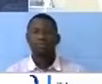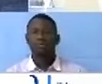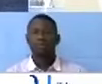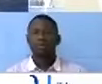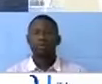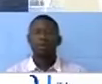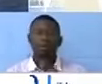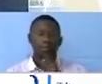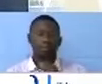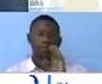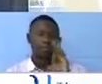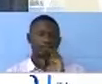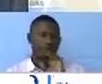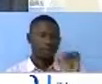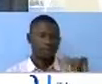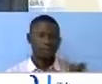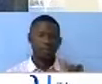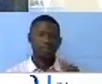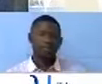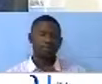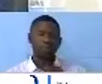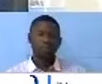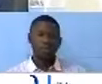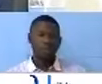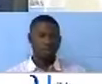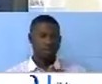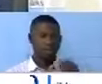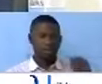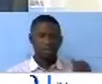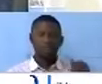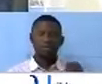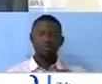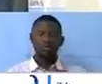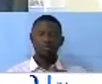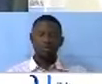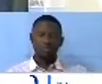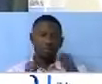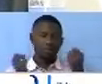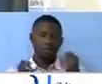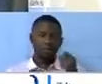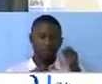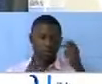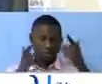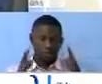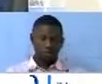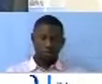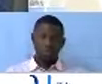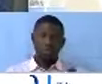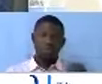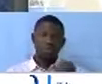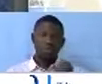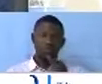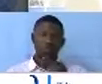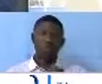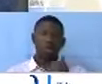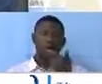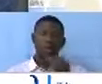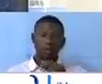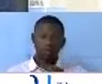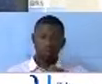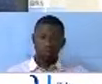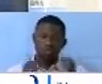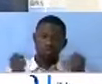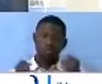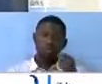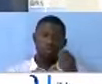Mr. Barry, it is not an excuse to violate the law because you were asked to violate